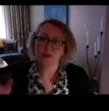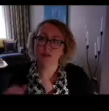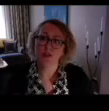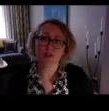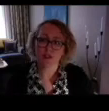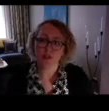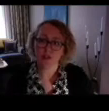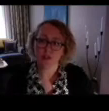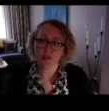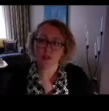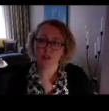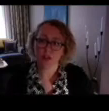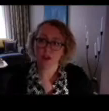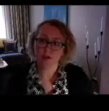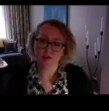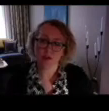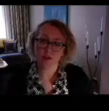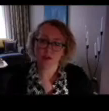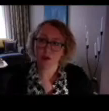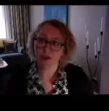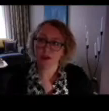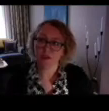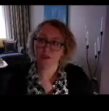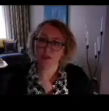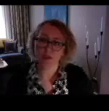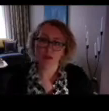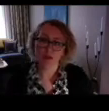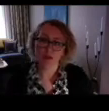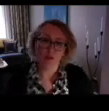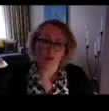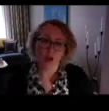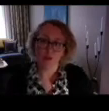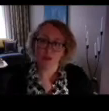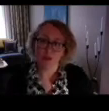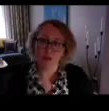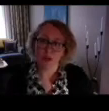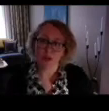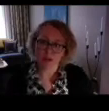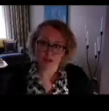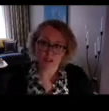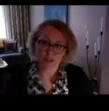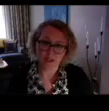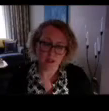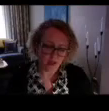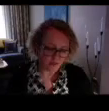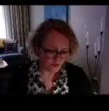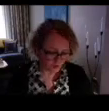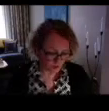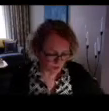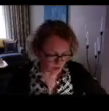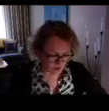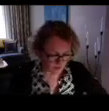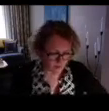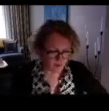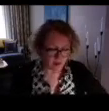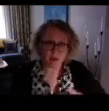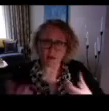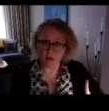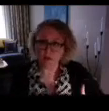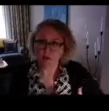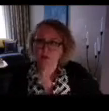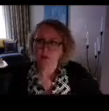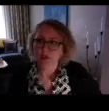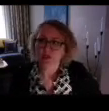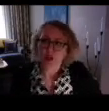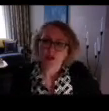or obscures another set of enforcement practices happening at sea. And so in our